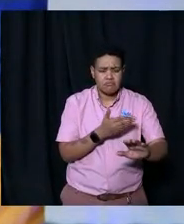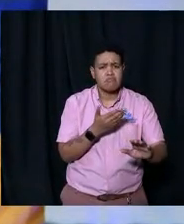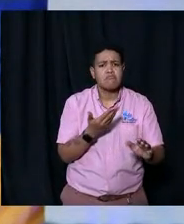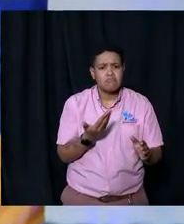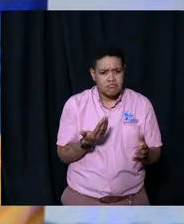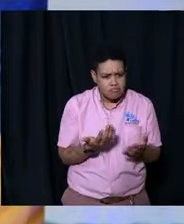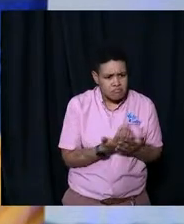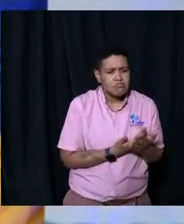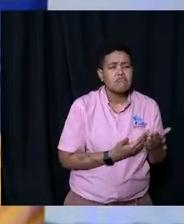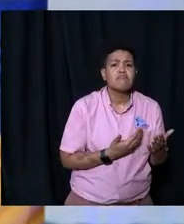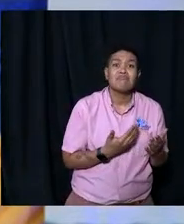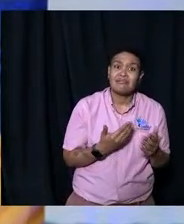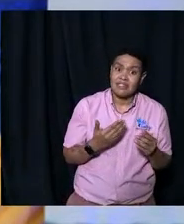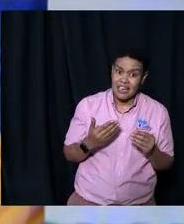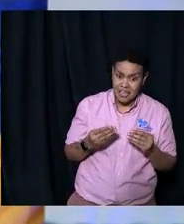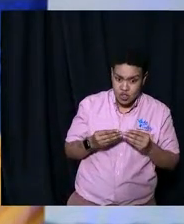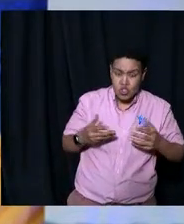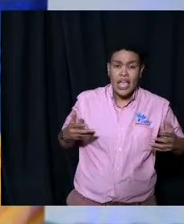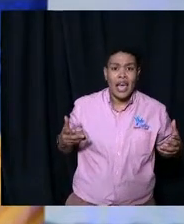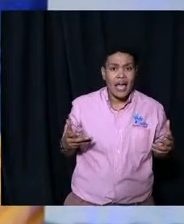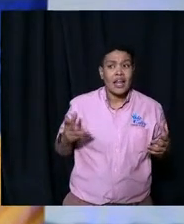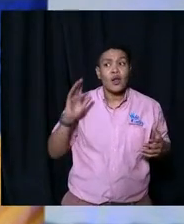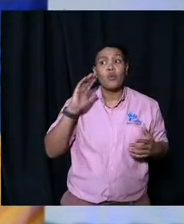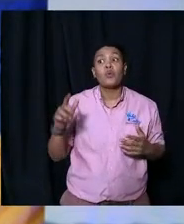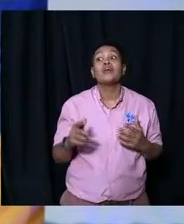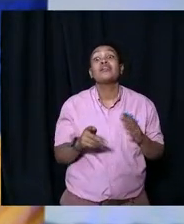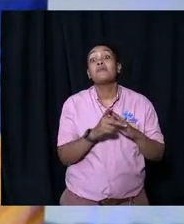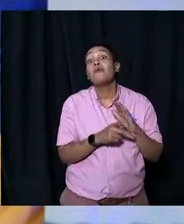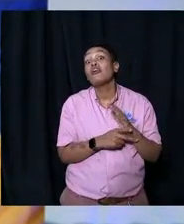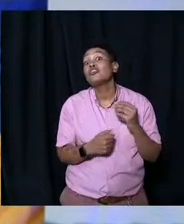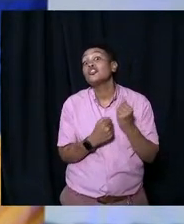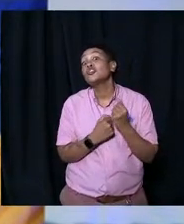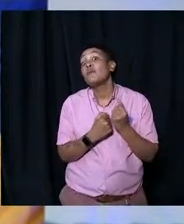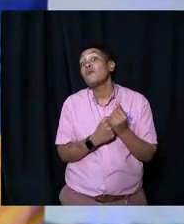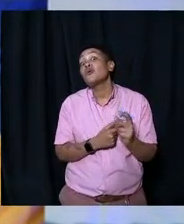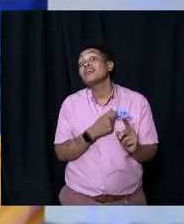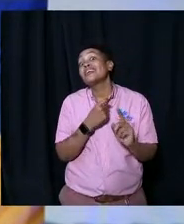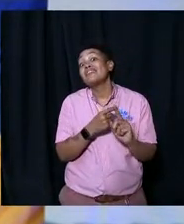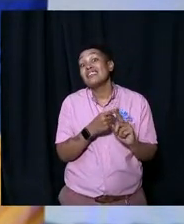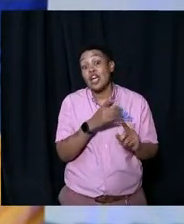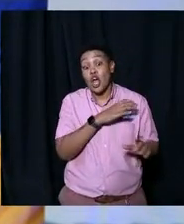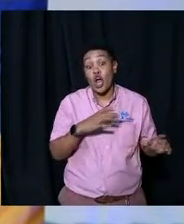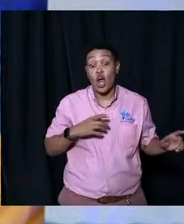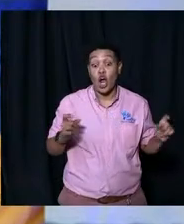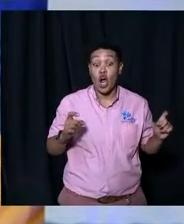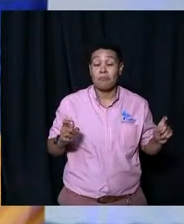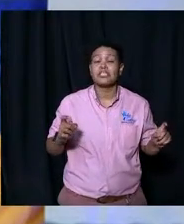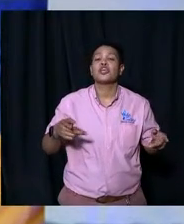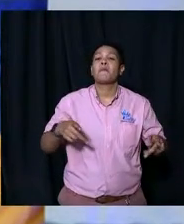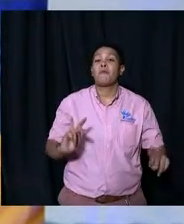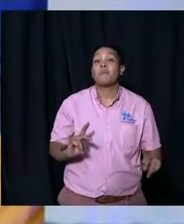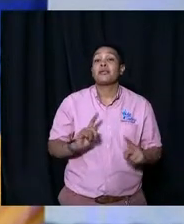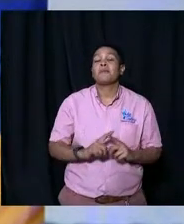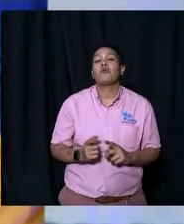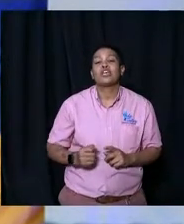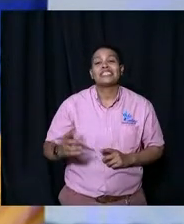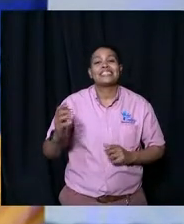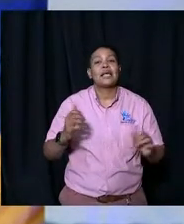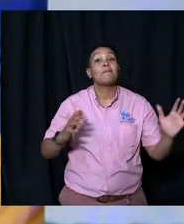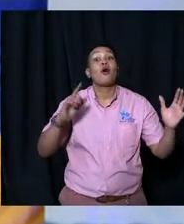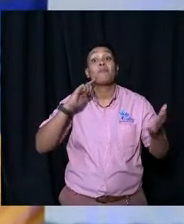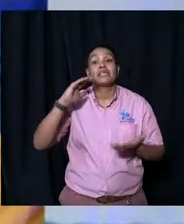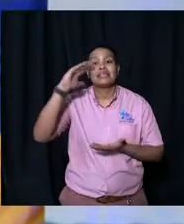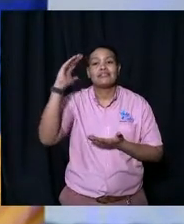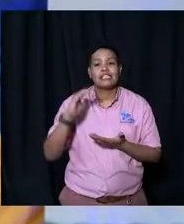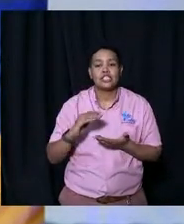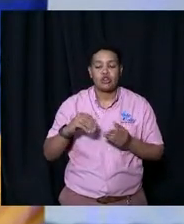Will policy support efficient, coordinated, and effective permitting, commissioning, and deployment of zero-emission technologies